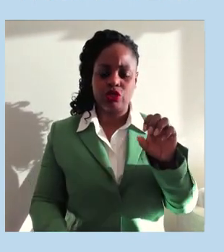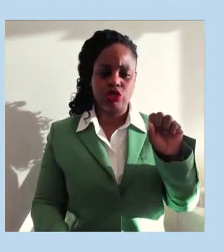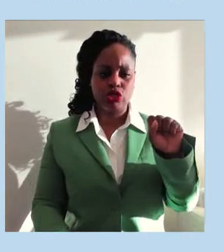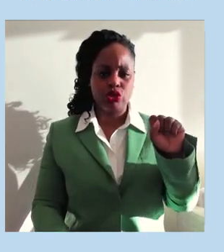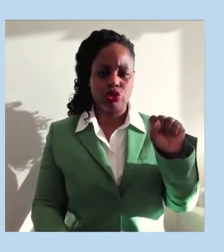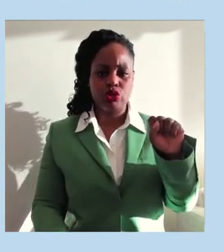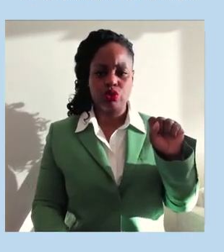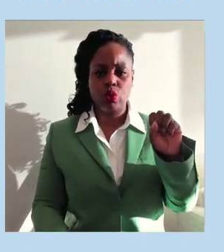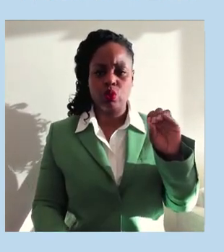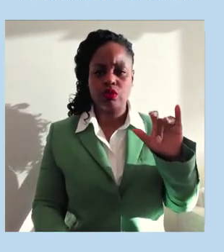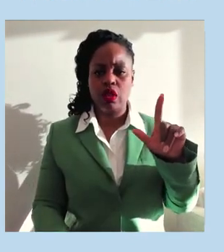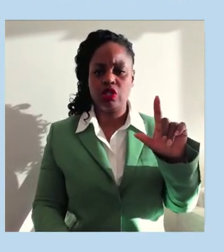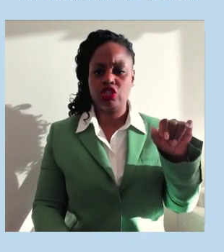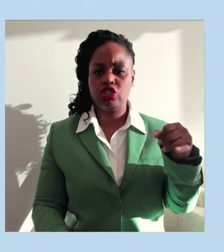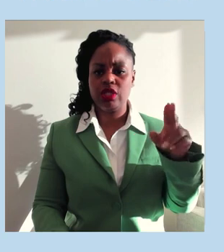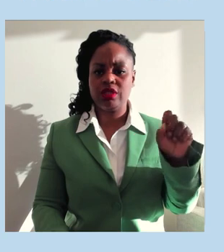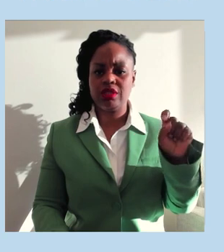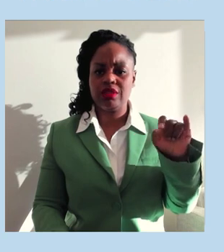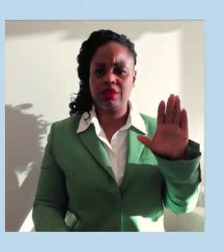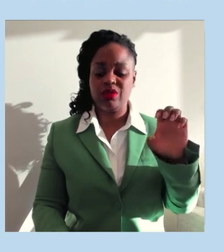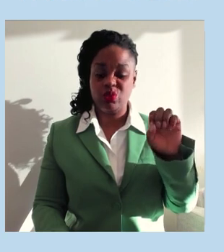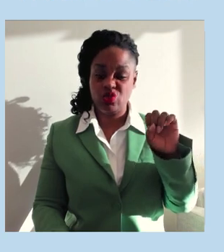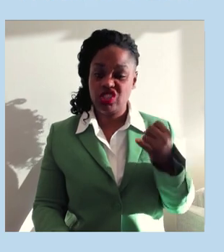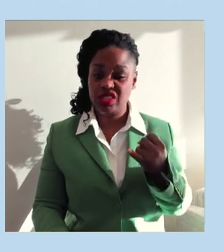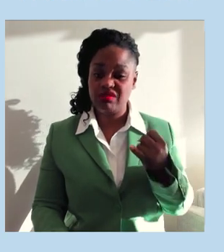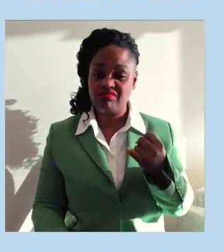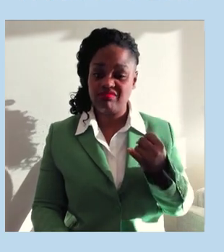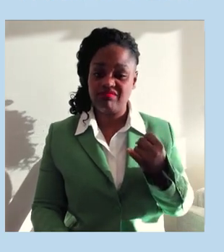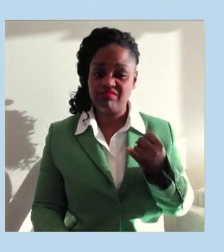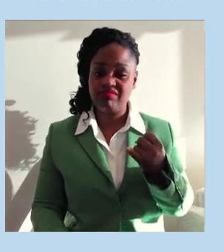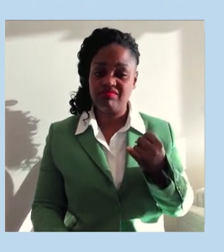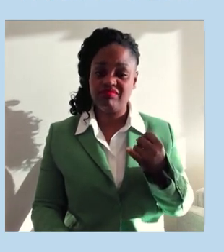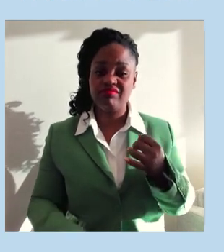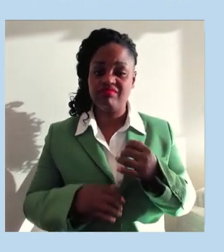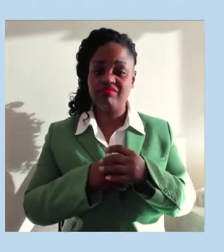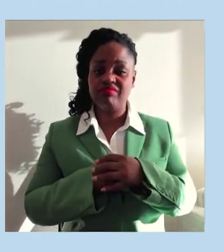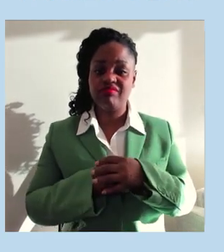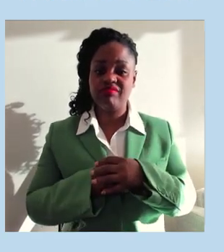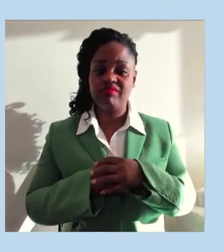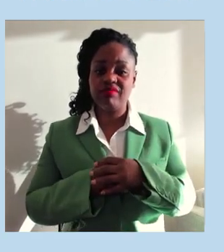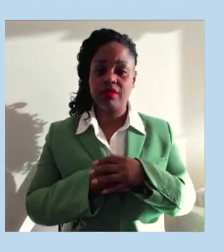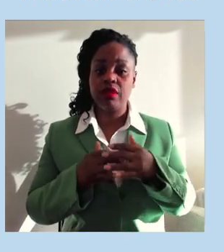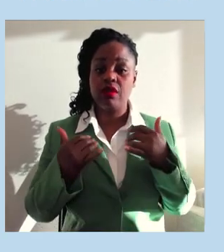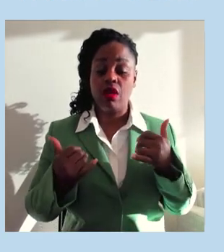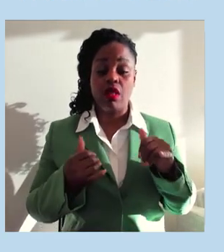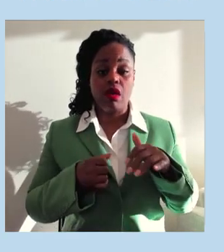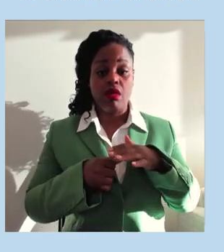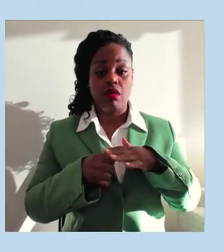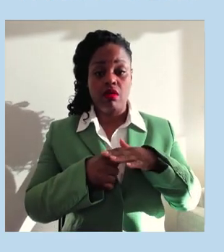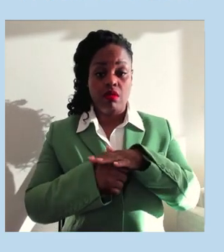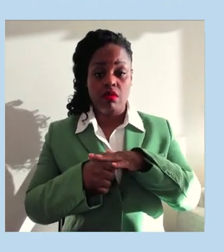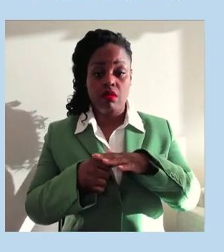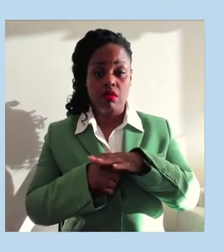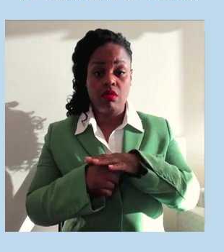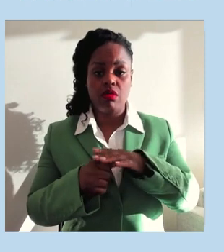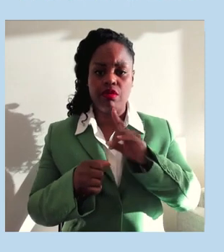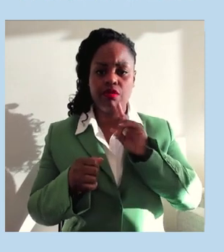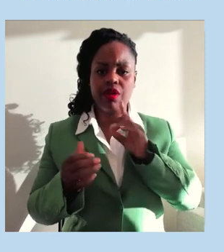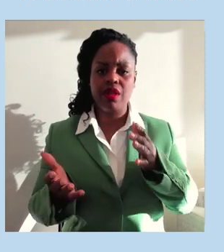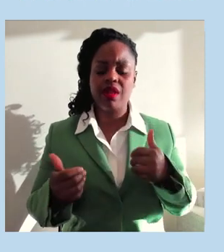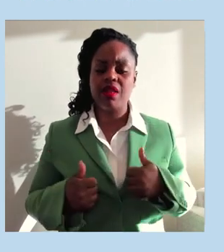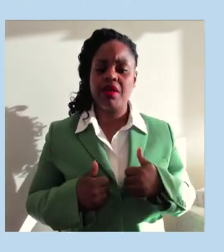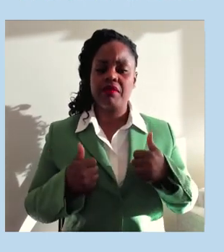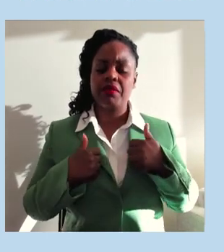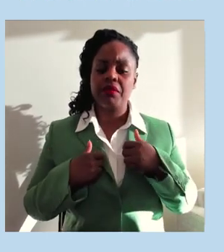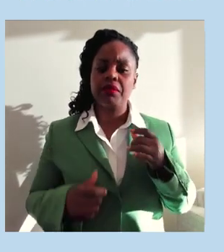our local realities and the local realities, they also differ to one country and one region